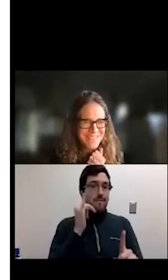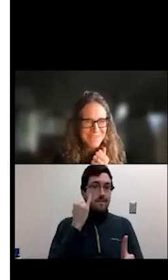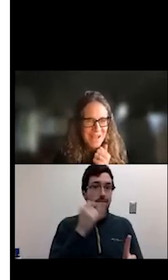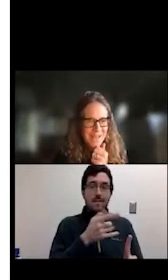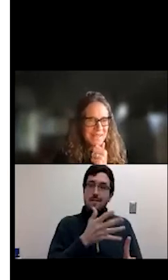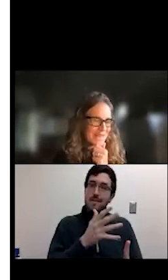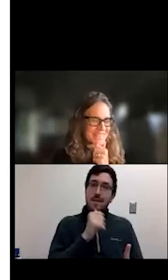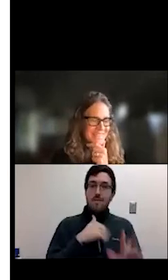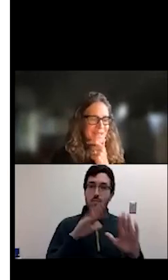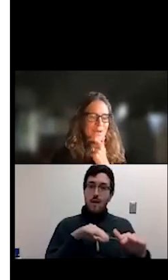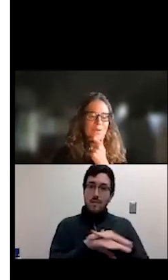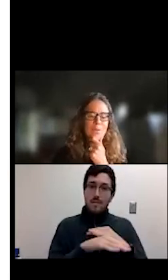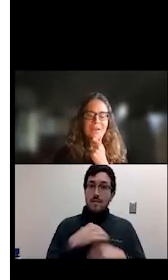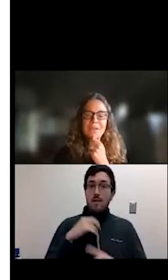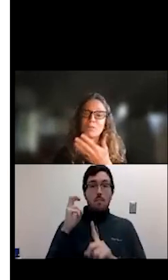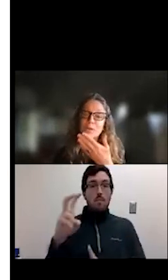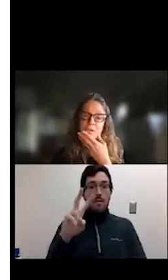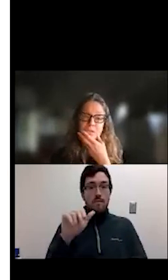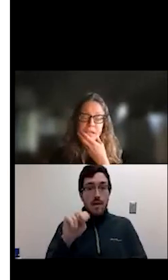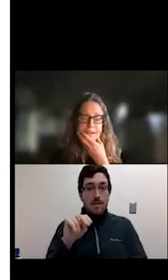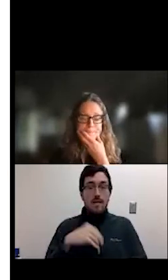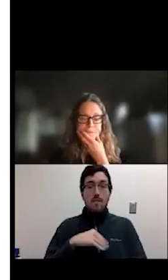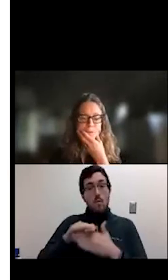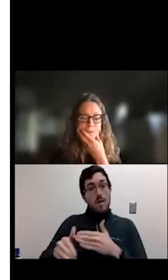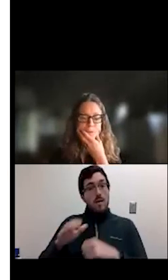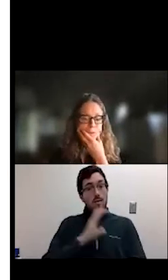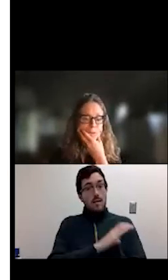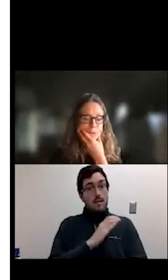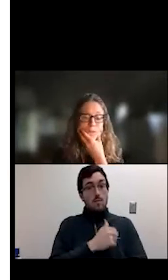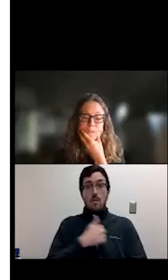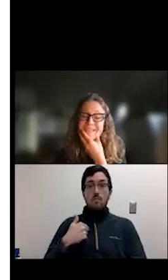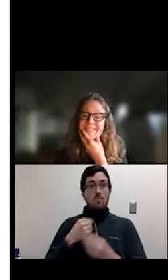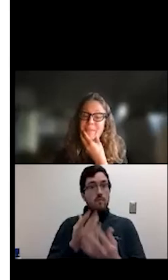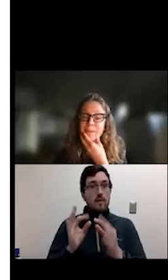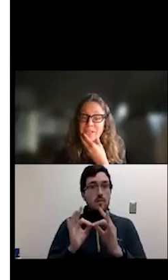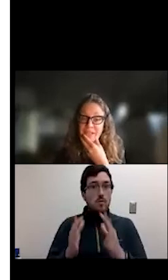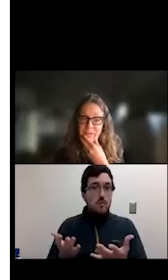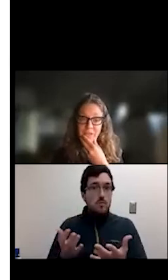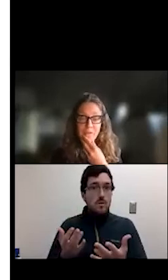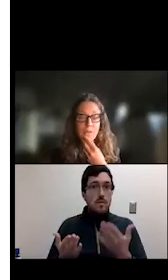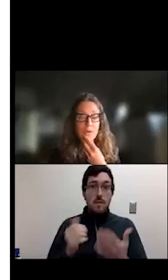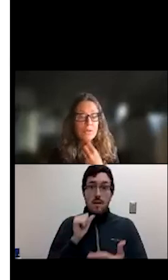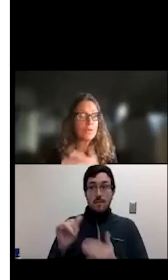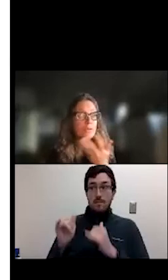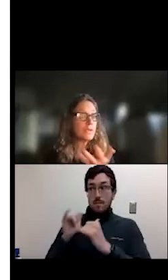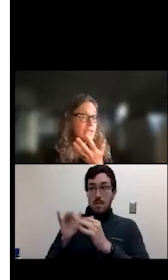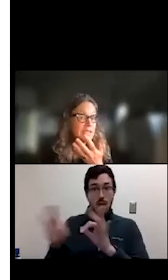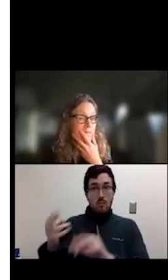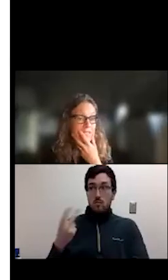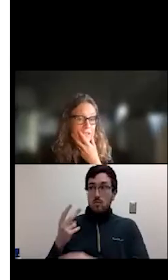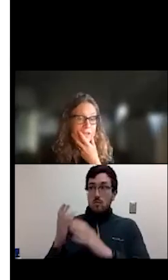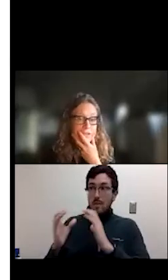evening and weekend clinics. We provide interpreters who don't speak the same language that we do, or